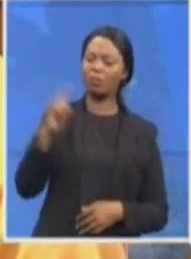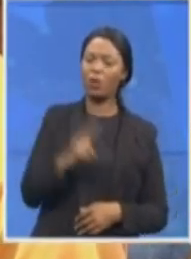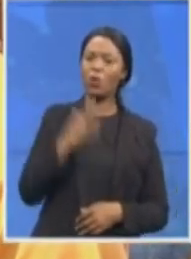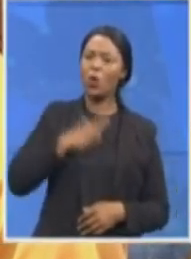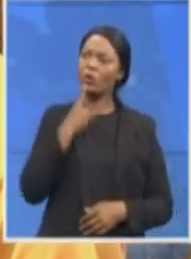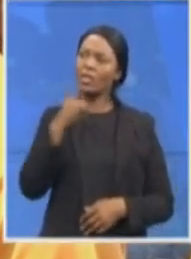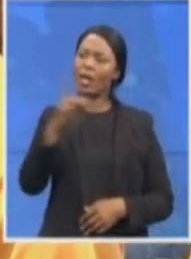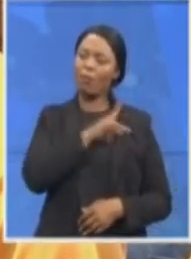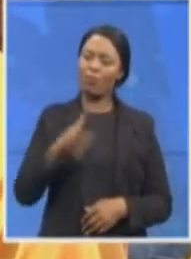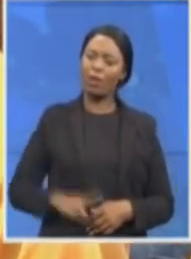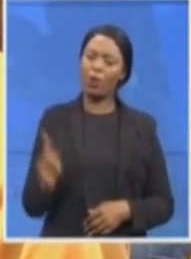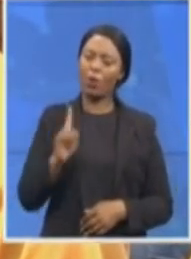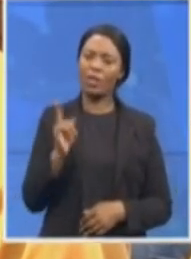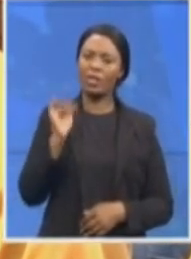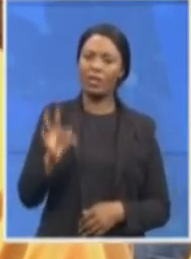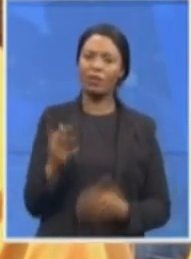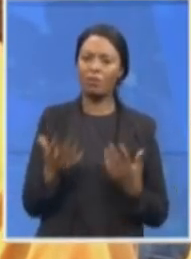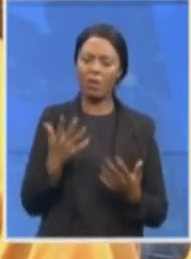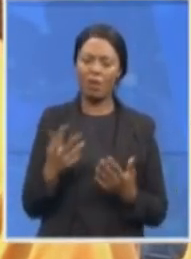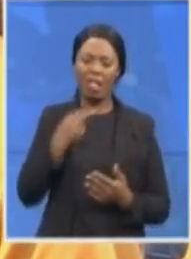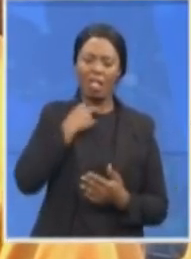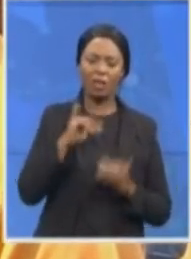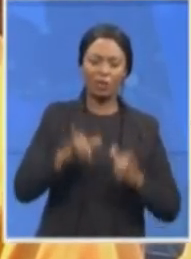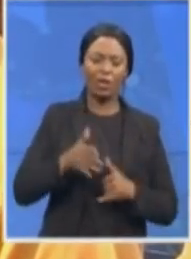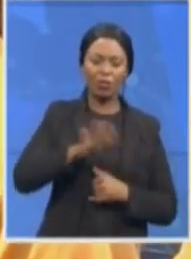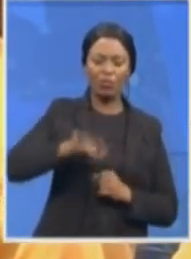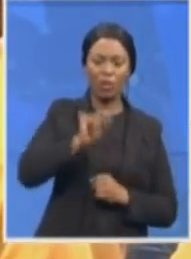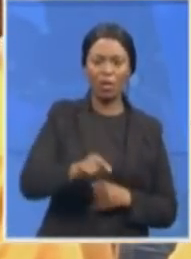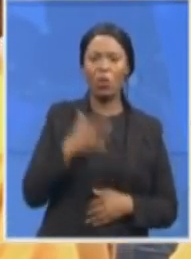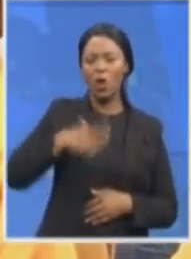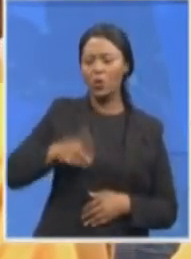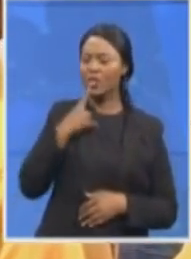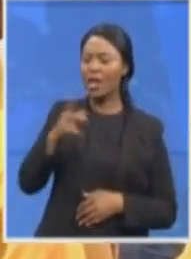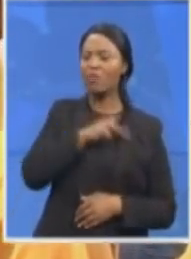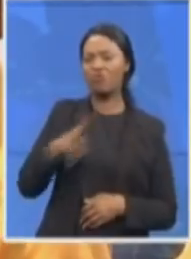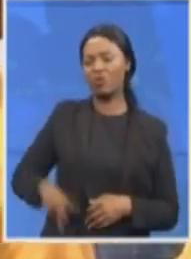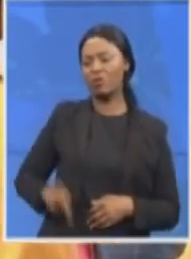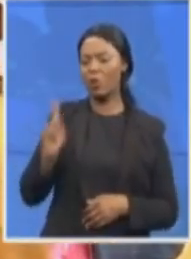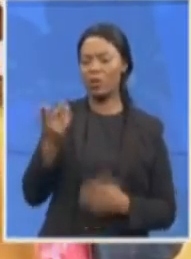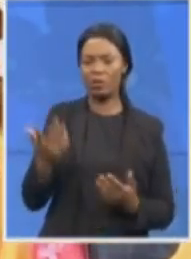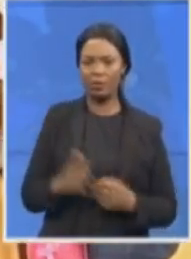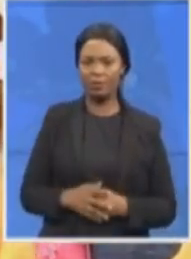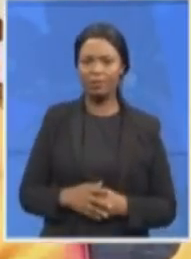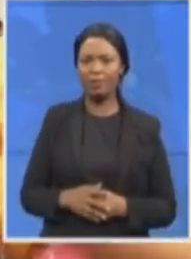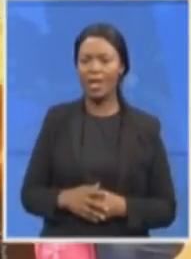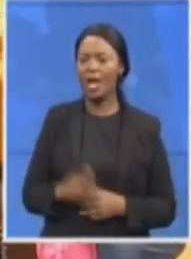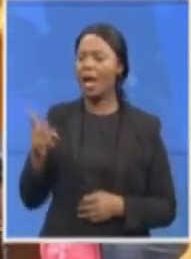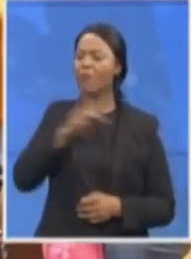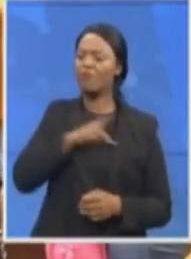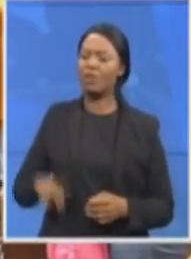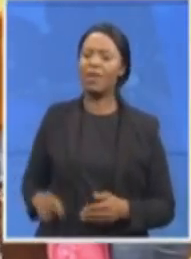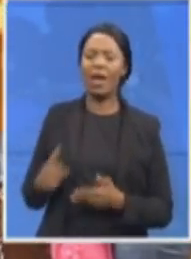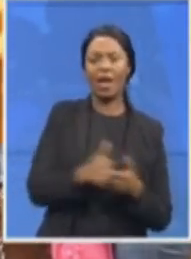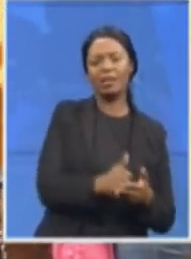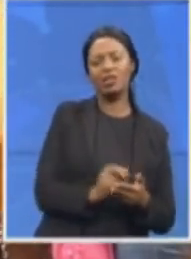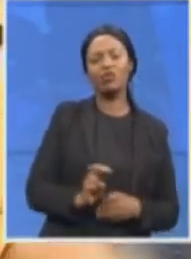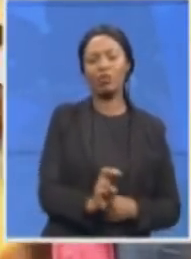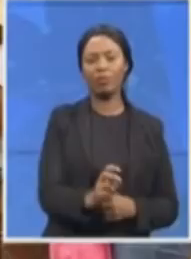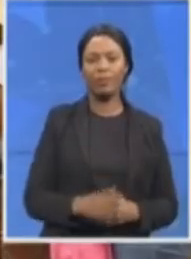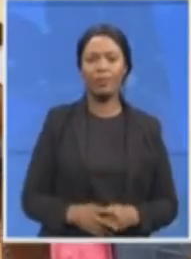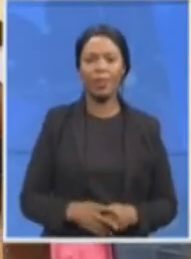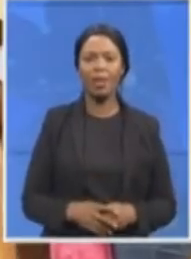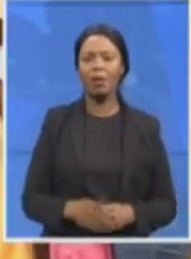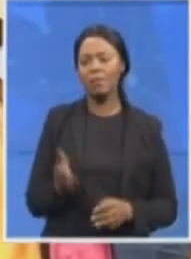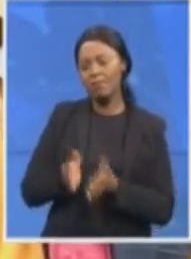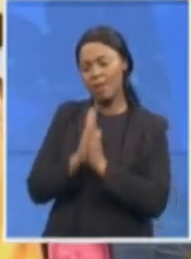What would you like to tell the Premier in terms of assisting you guys? No, we are asking the Premier to assist us, even the Mayor, that they